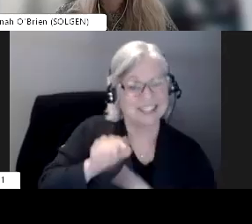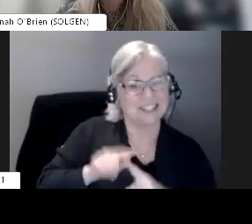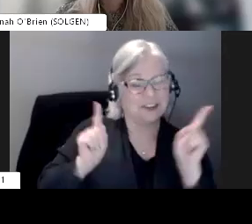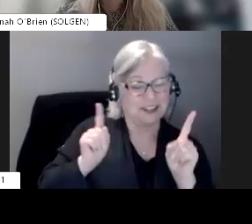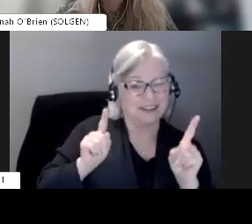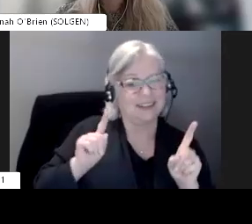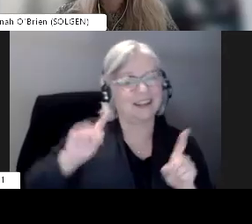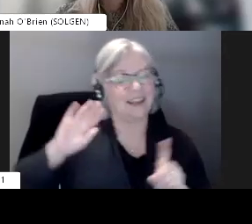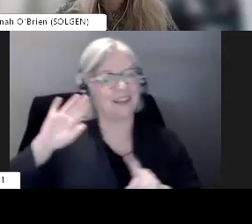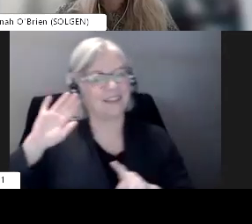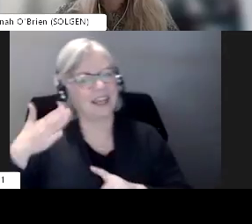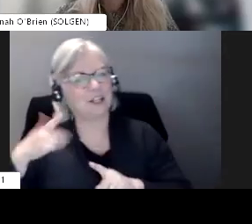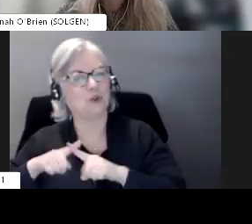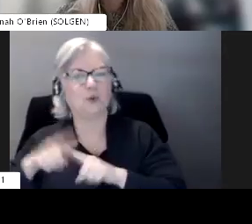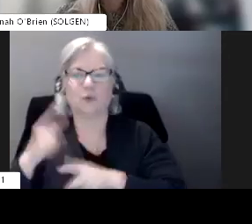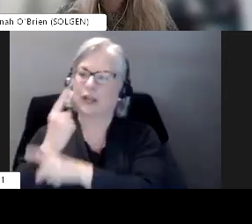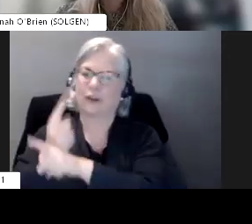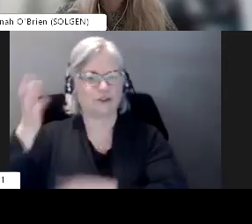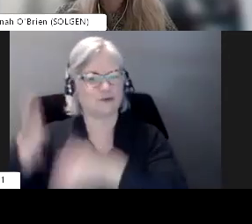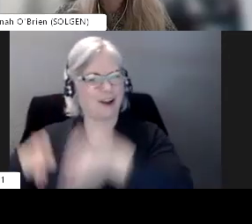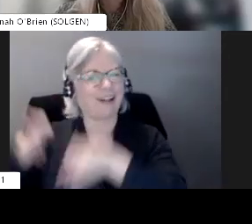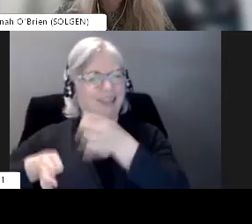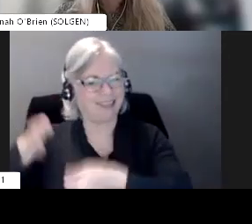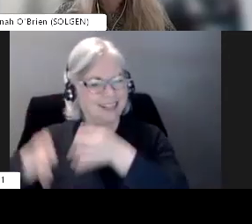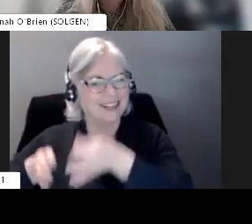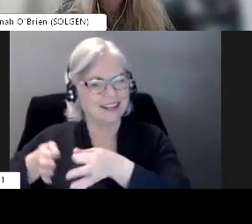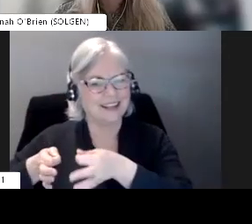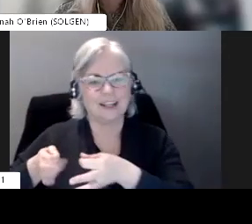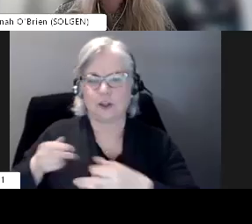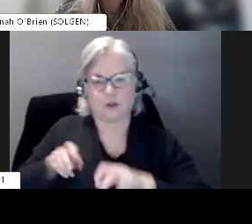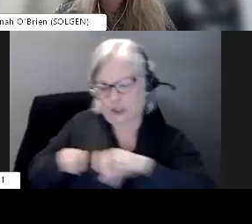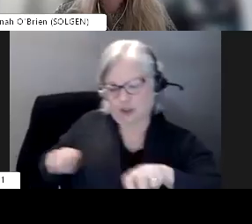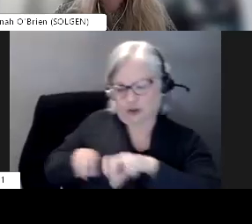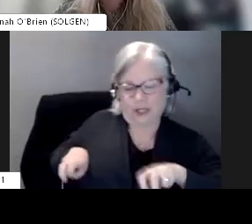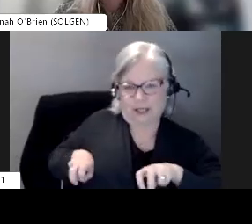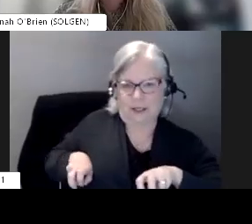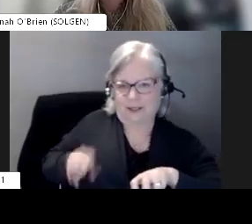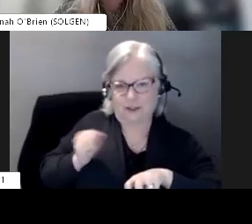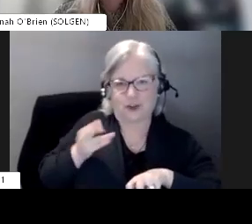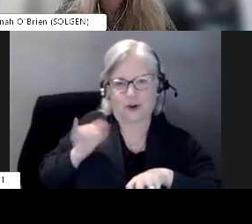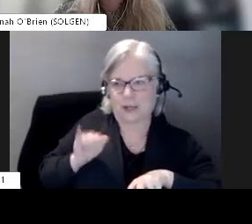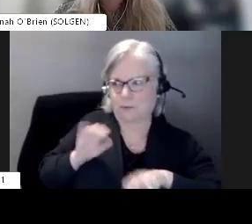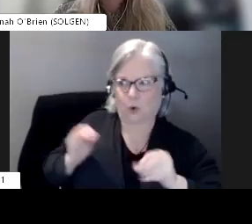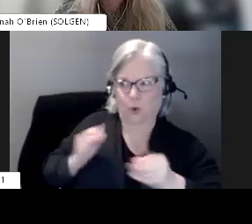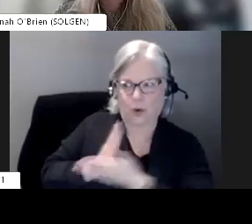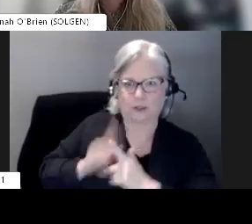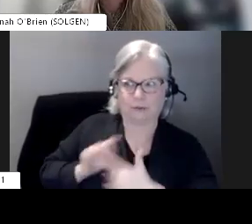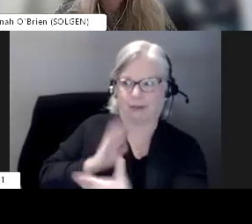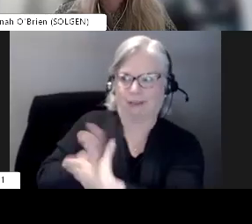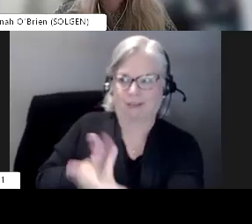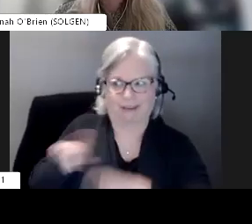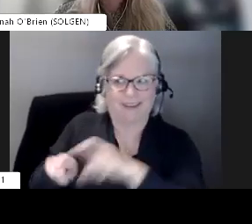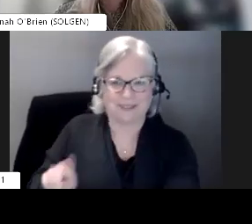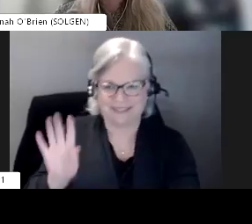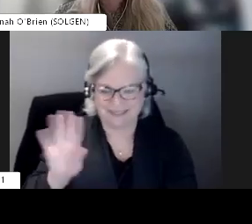different than a civil or a criminal trial where the jury members don't have that right. After hearing all of